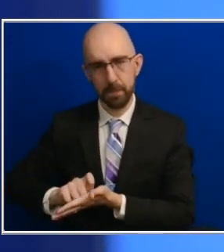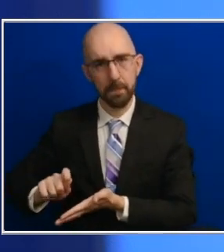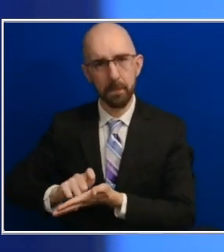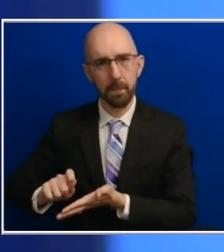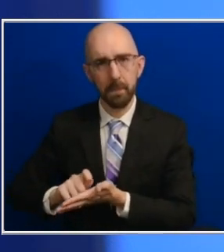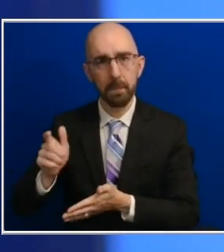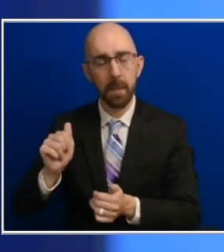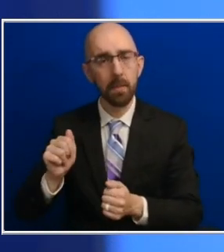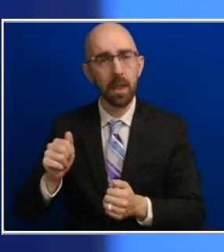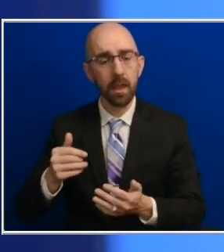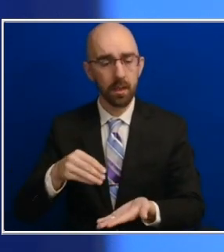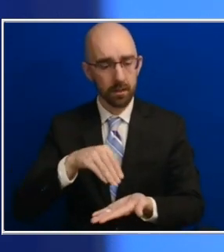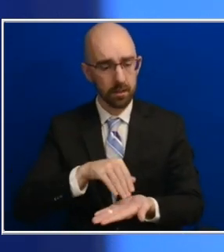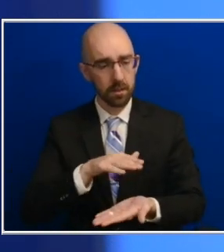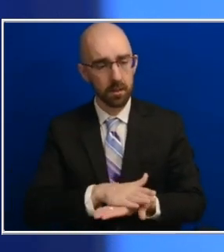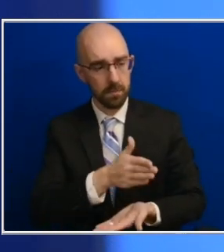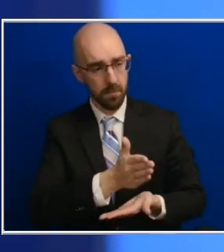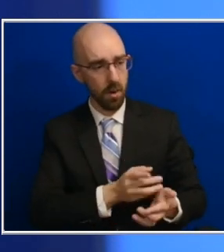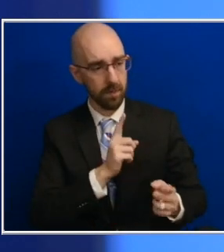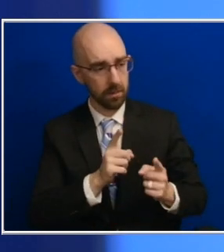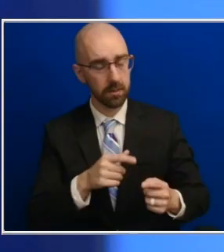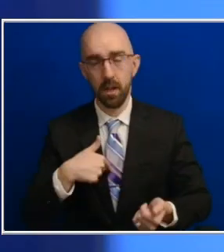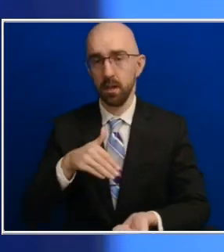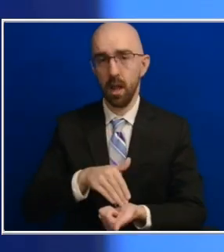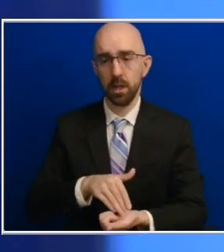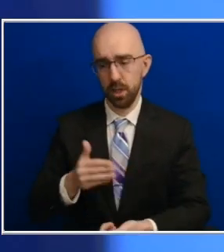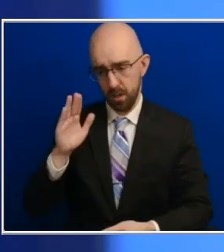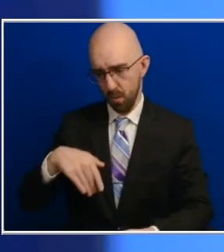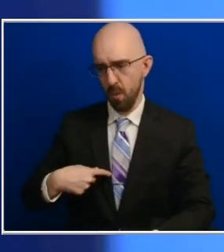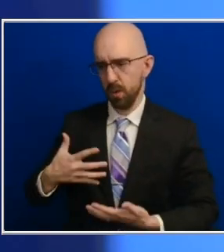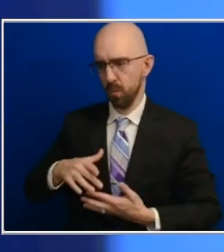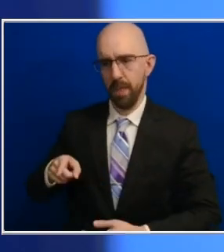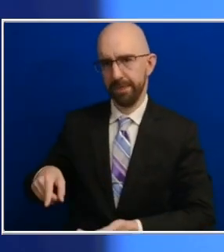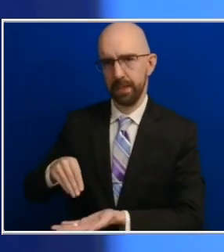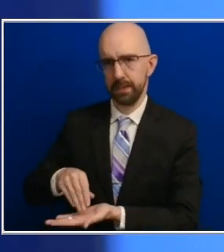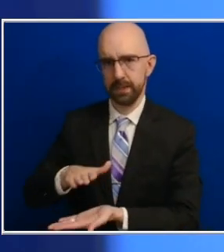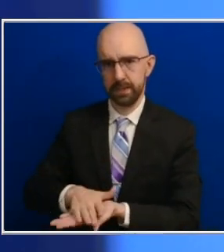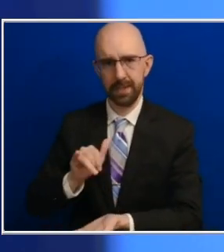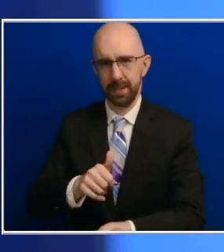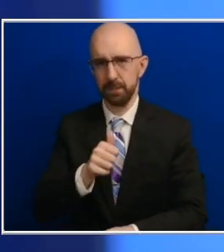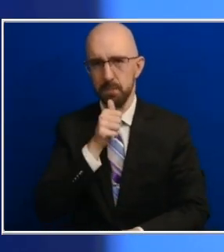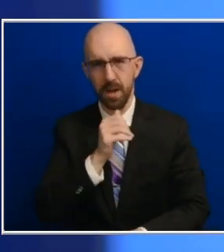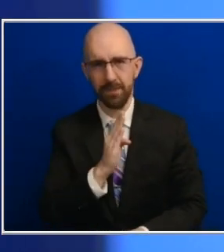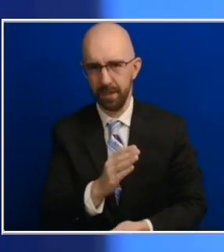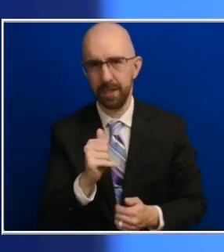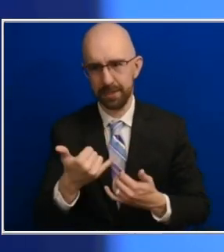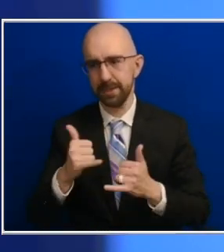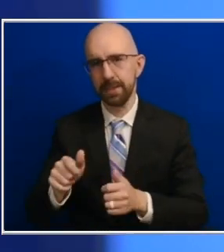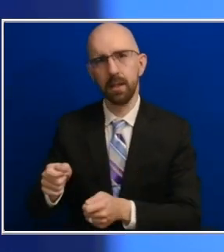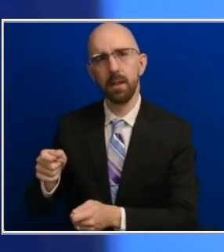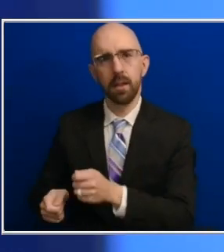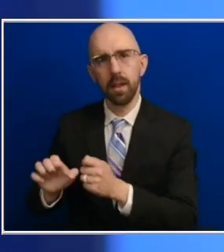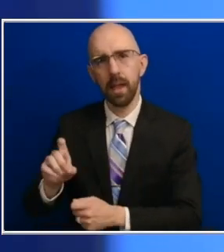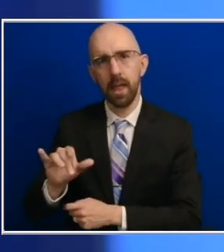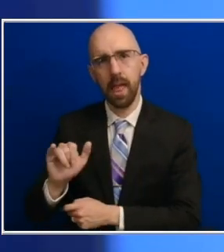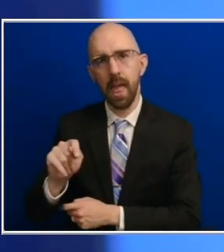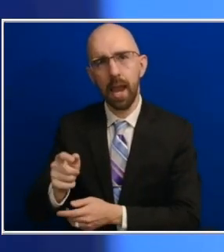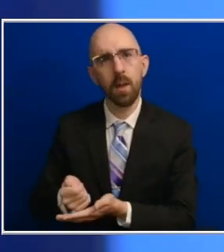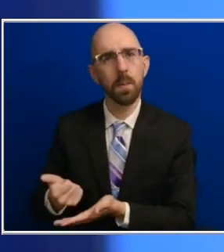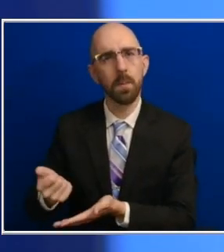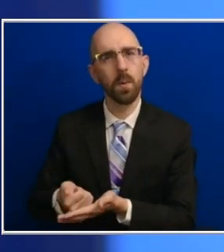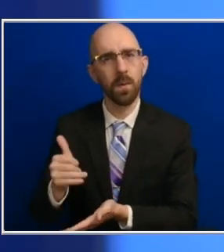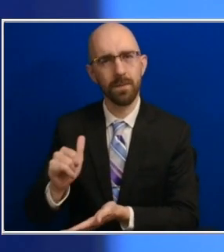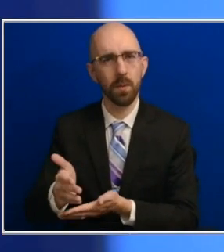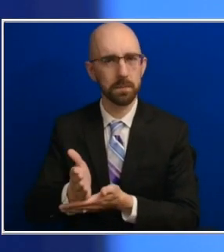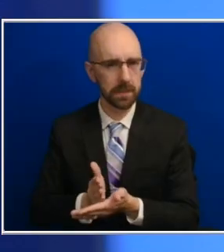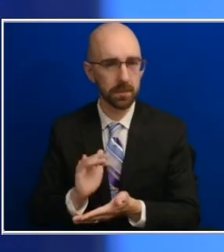conversation, but as the physician, if I know you don't want that in the note or want it particularly in a private way, we can still go through and edit that note and remove those pieces. So it's a first